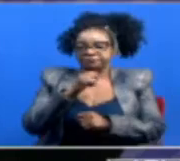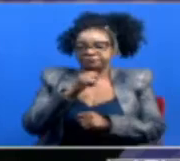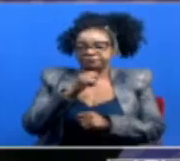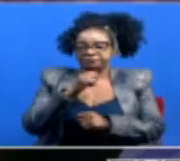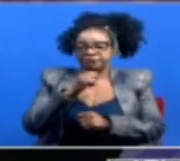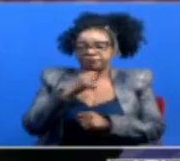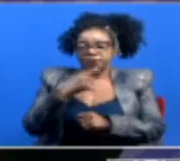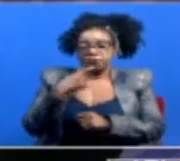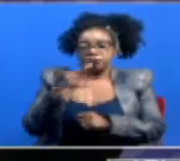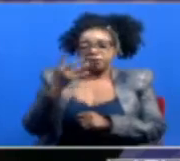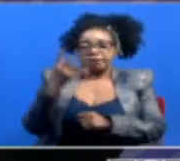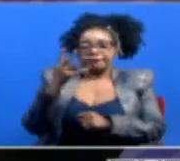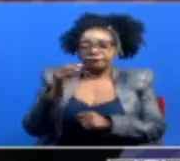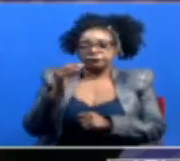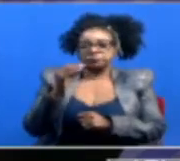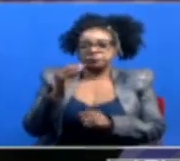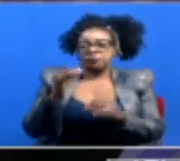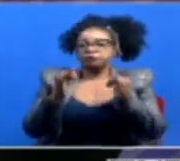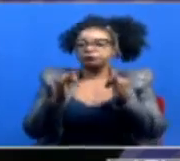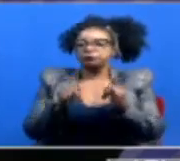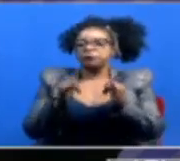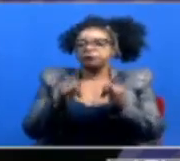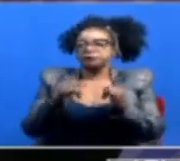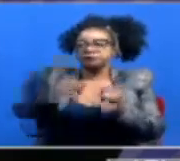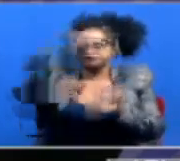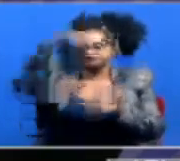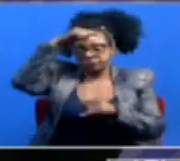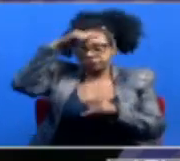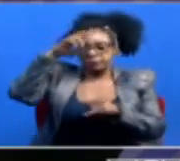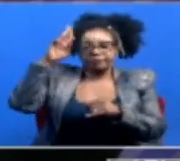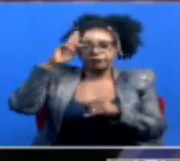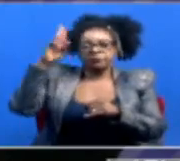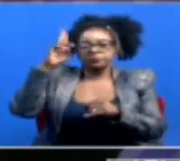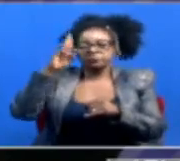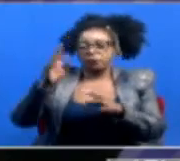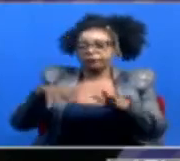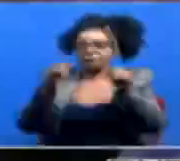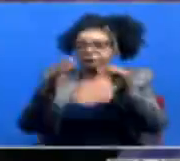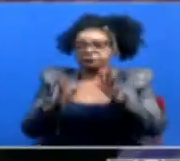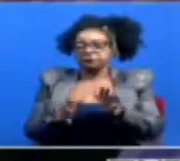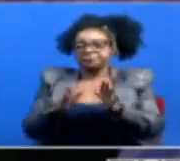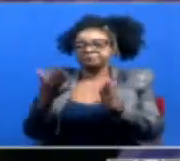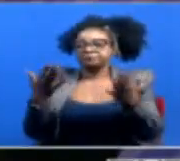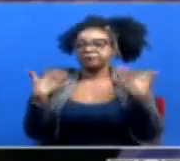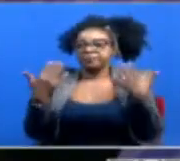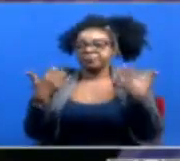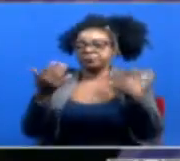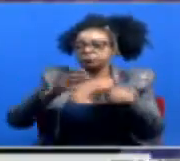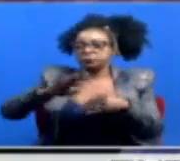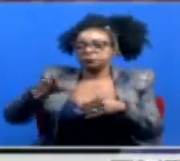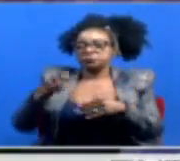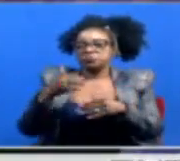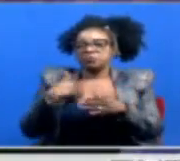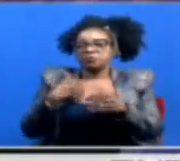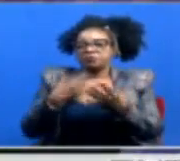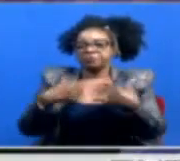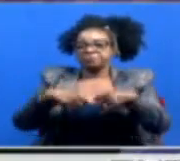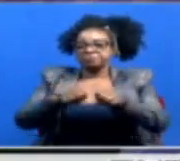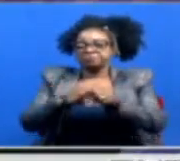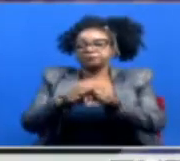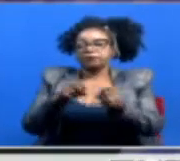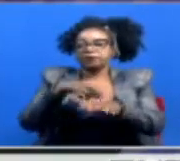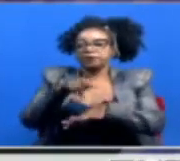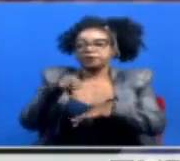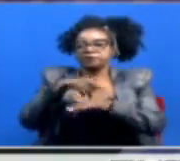140 newly graduated National Police Reserve officers in Igembe North constituency in Meru County will take to the field alongside National